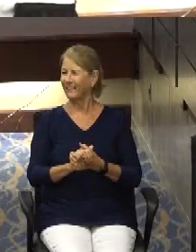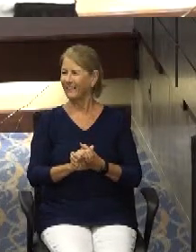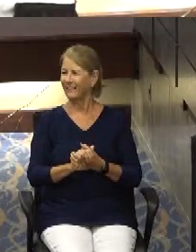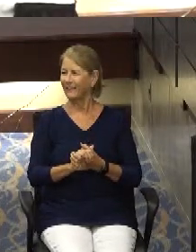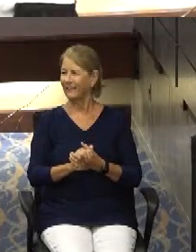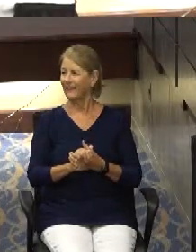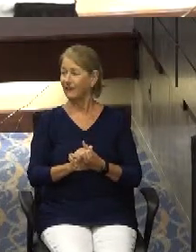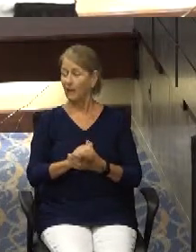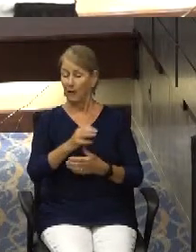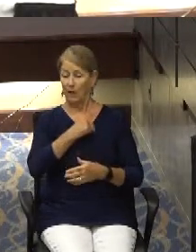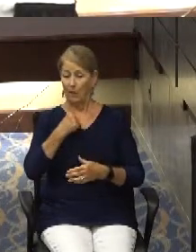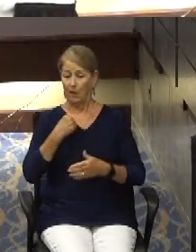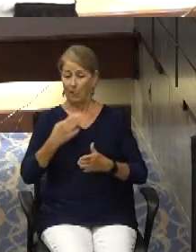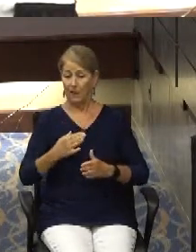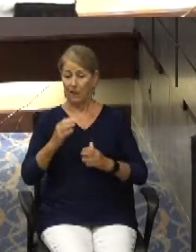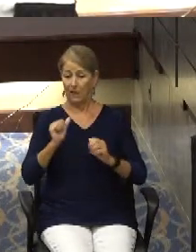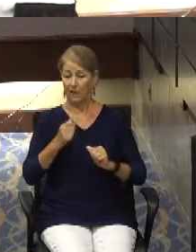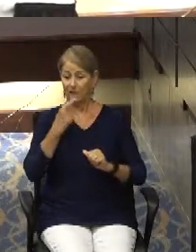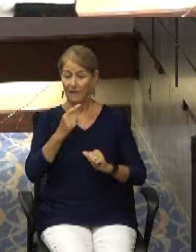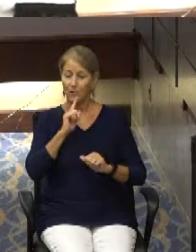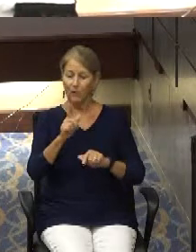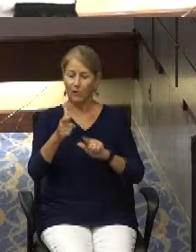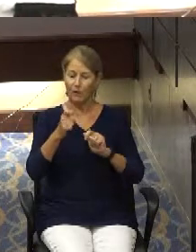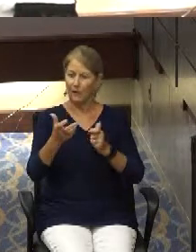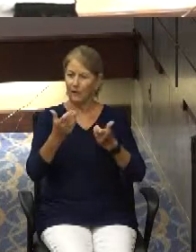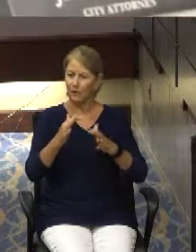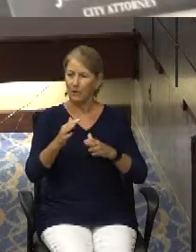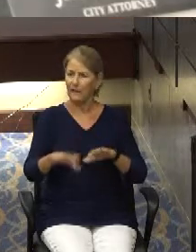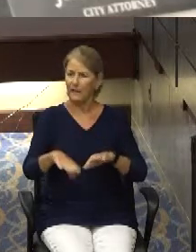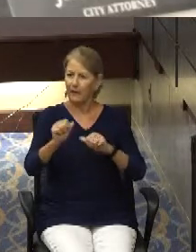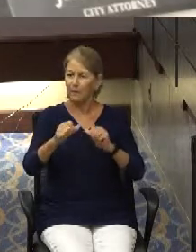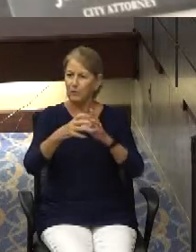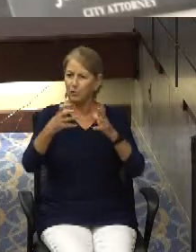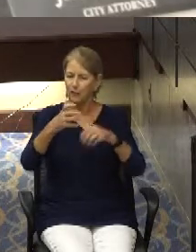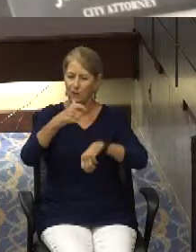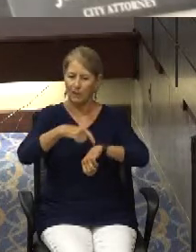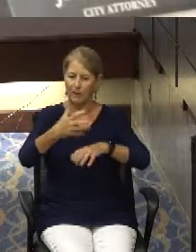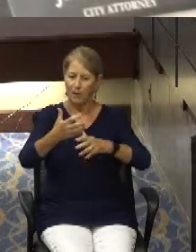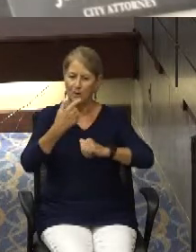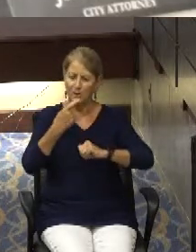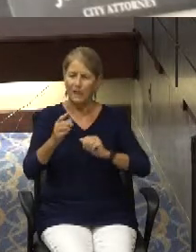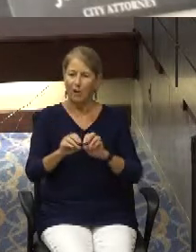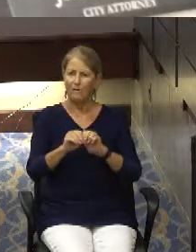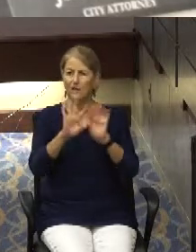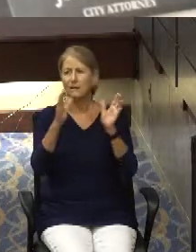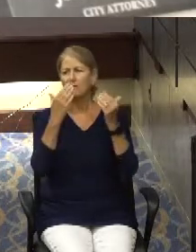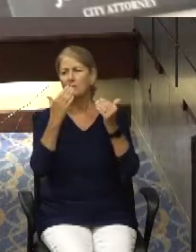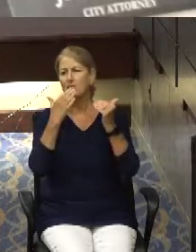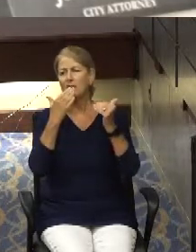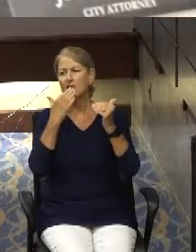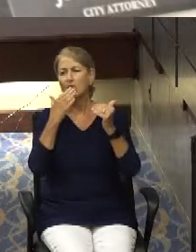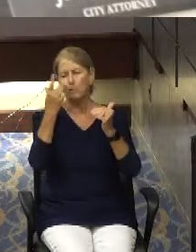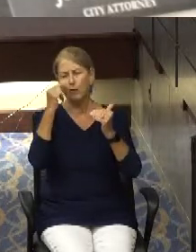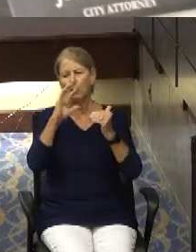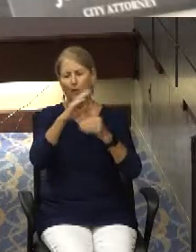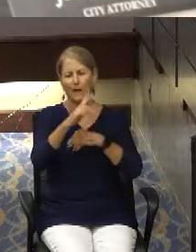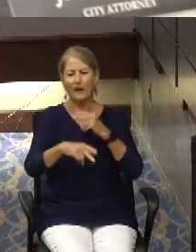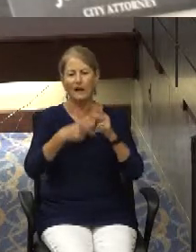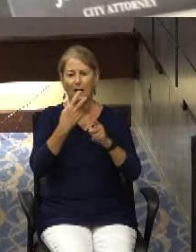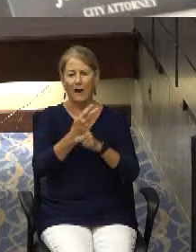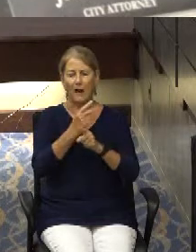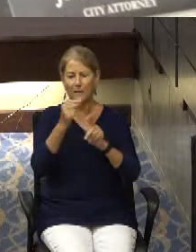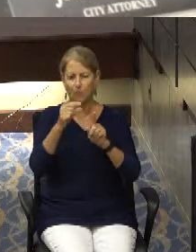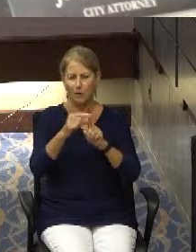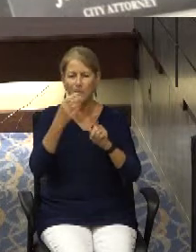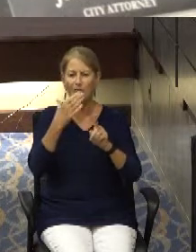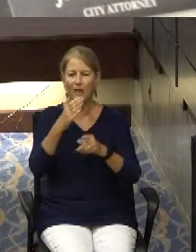Mayor, if I could real quickly, and I don't want to take up too much time, I want to say, obviously, thank you all so much for the very kind words. Thank you, Bradley, for